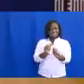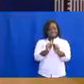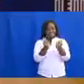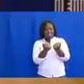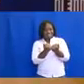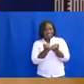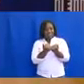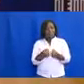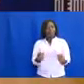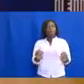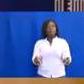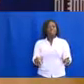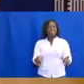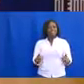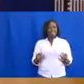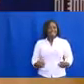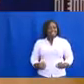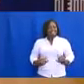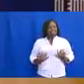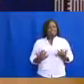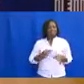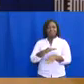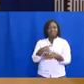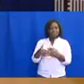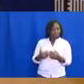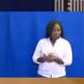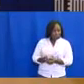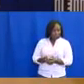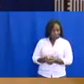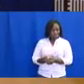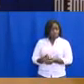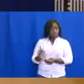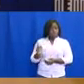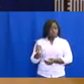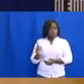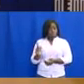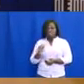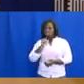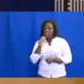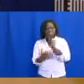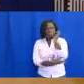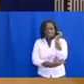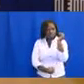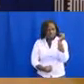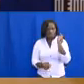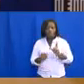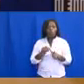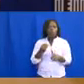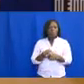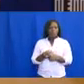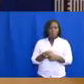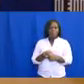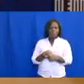opportunities and aspirations for all, where we are no longer pawns nor victims